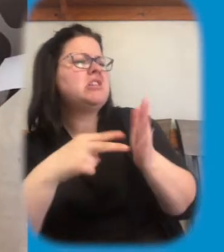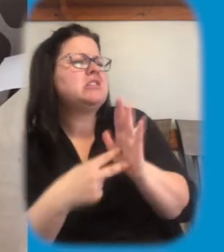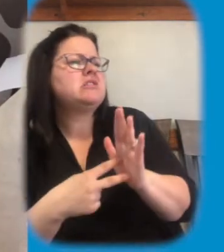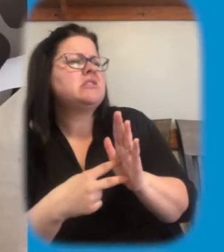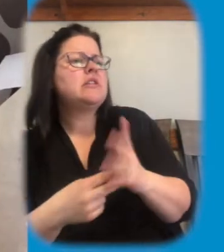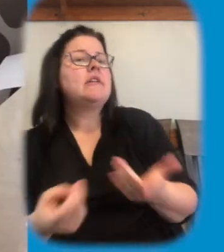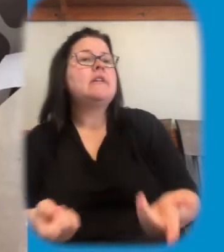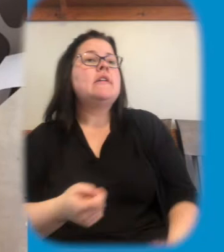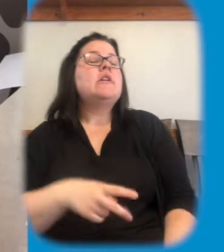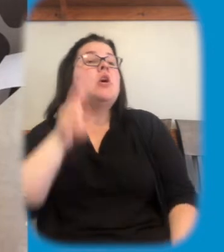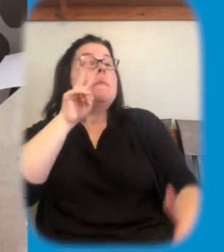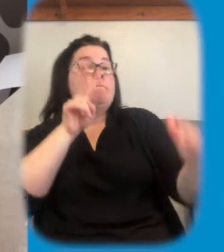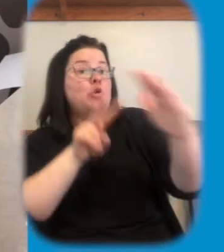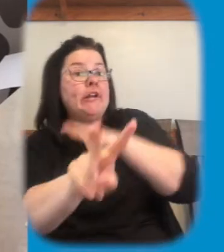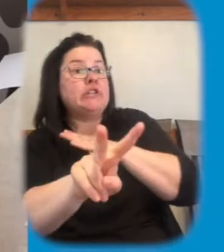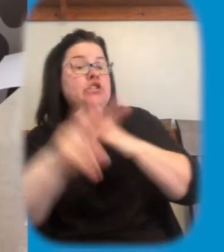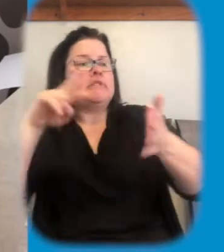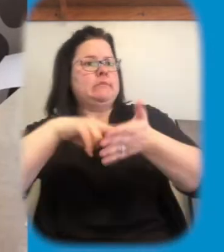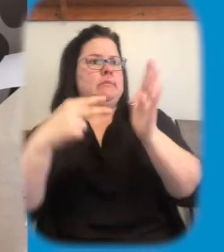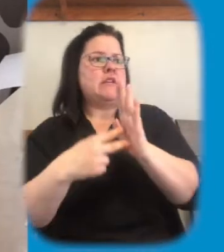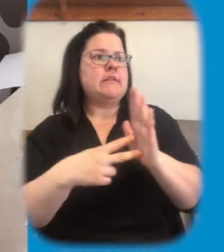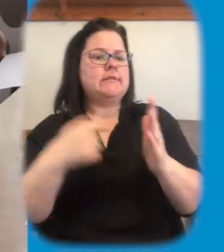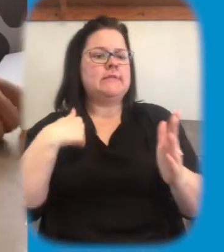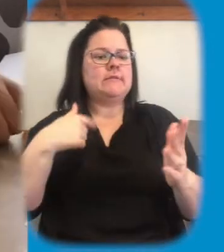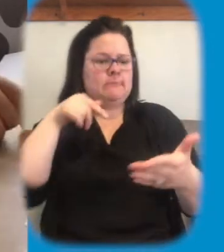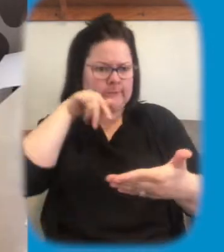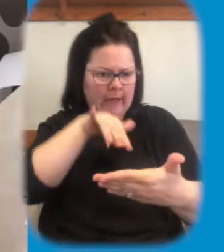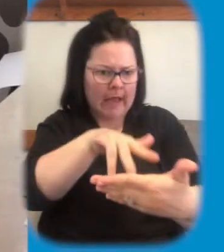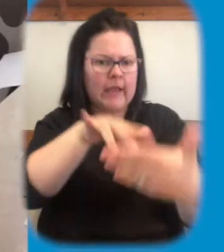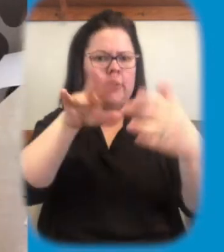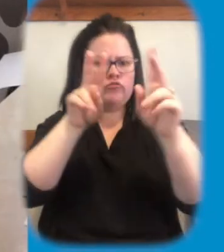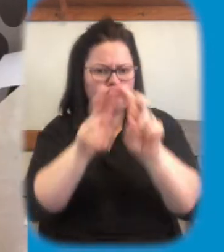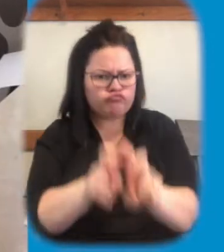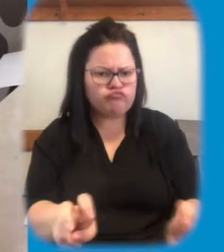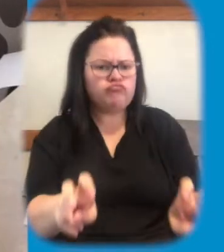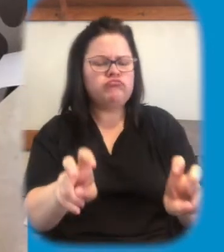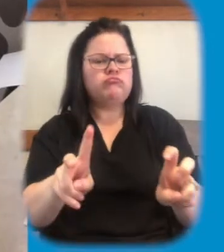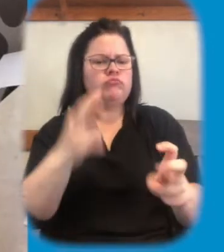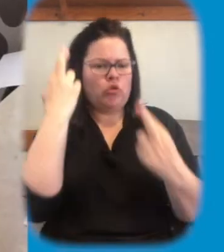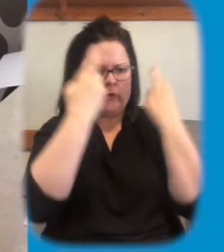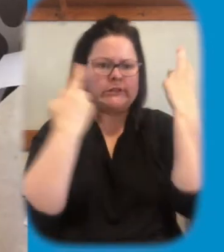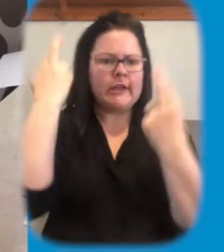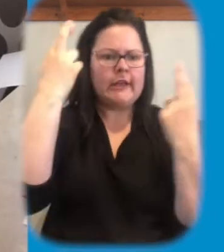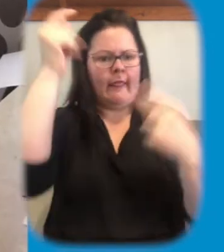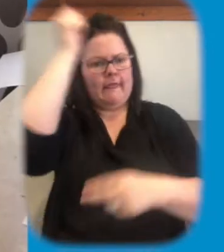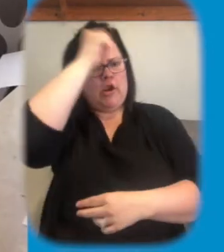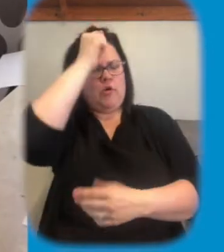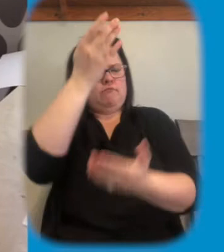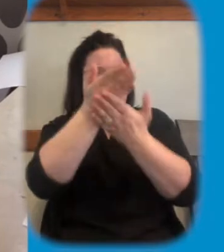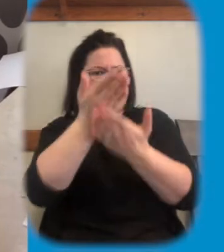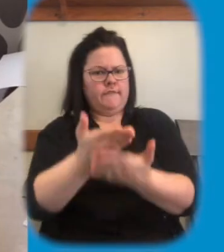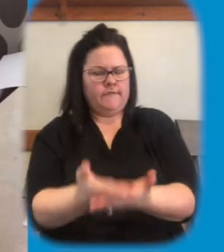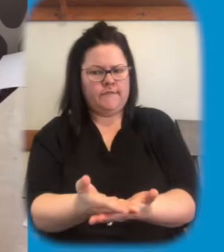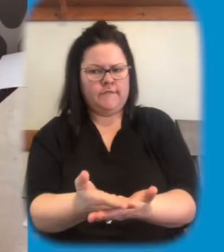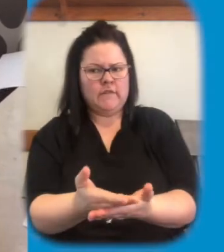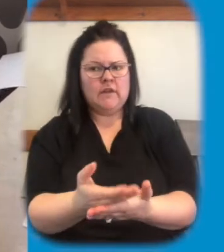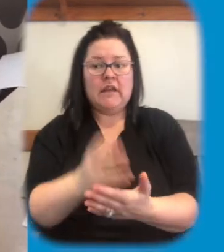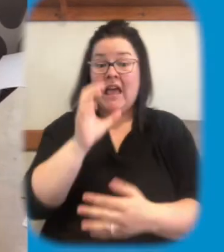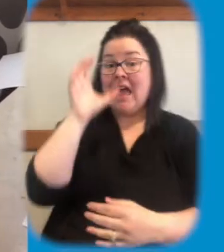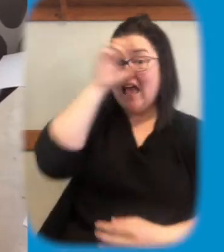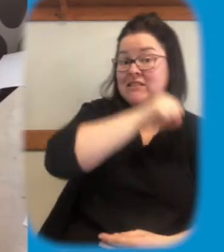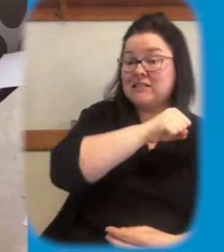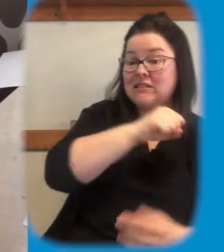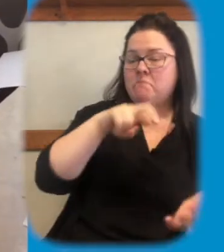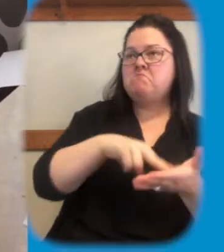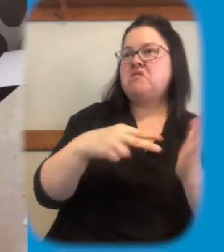just say this random one. I planted a baby. I planted a seed in a